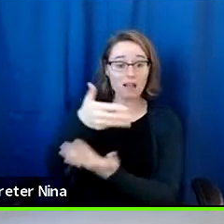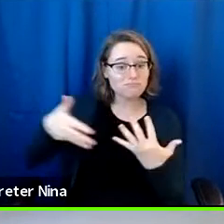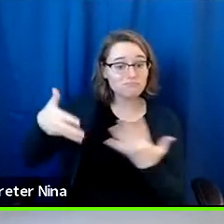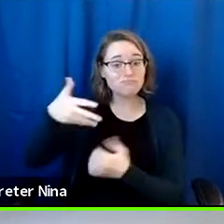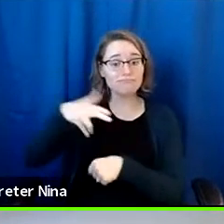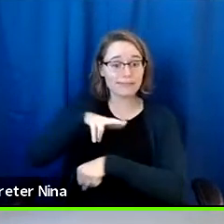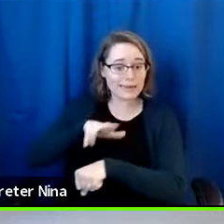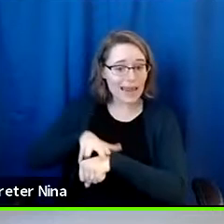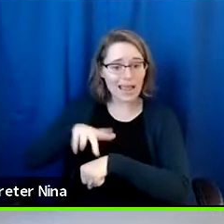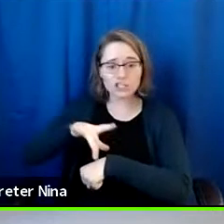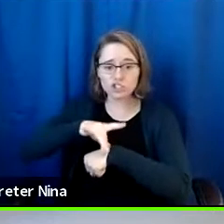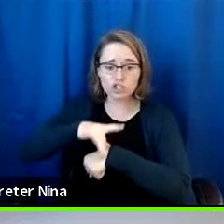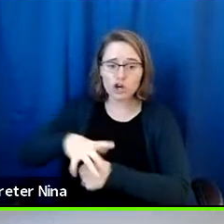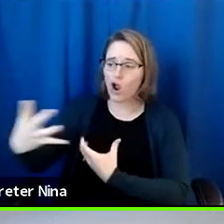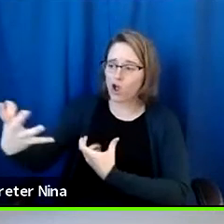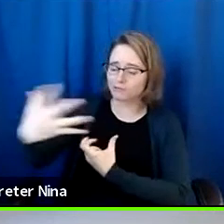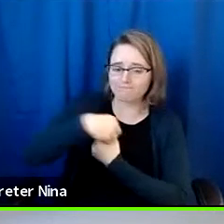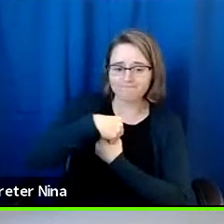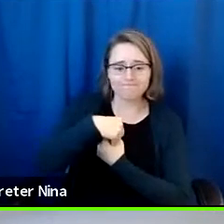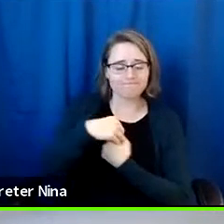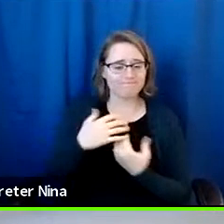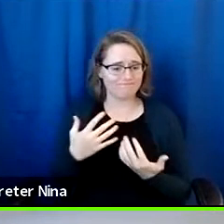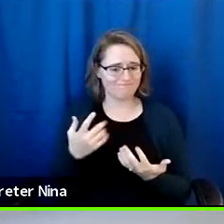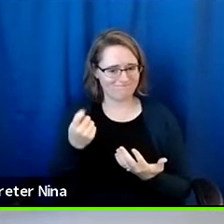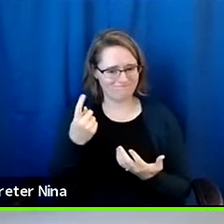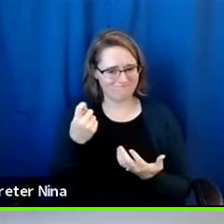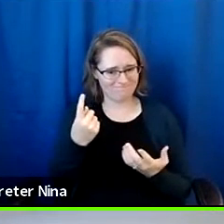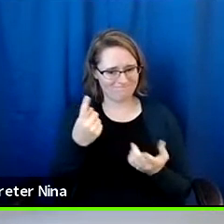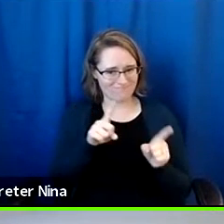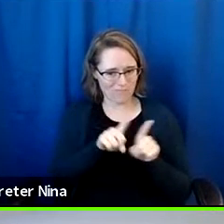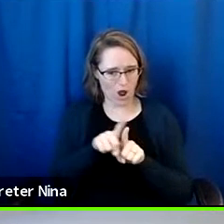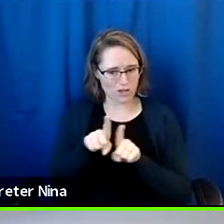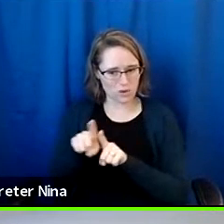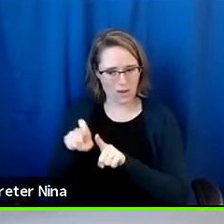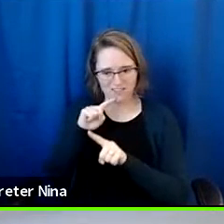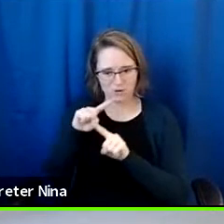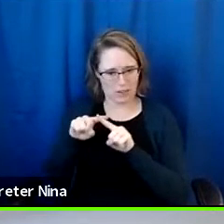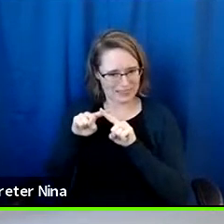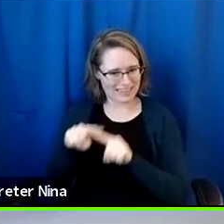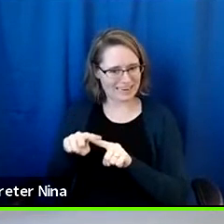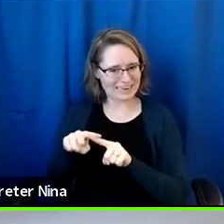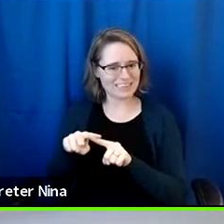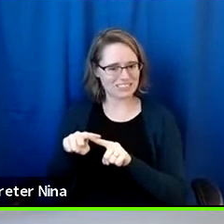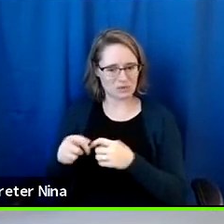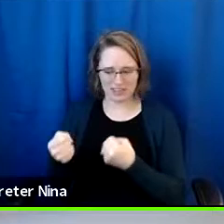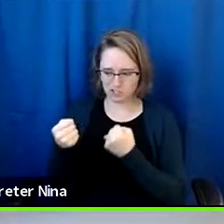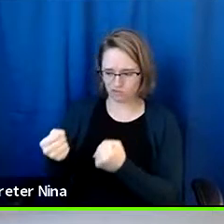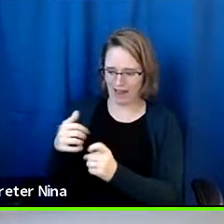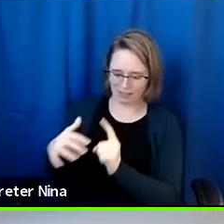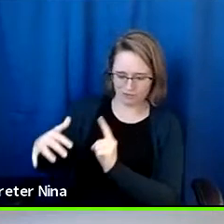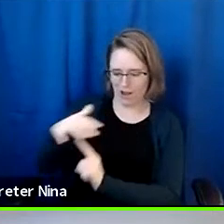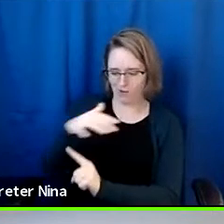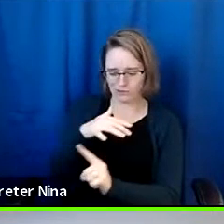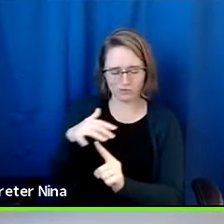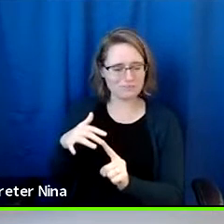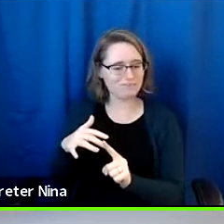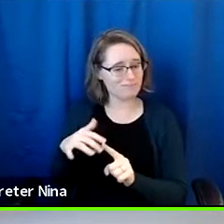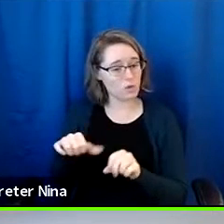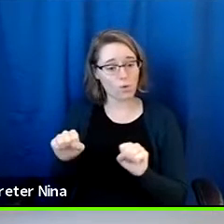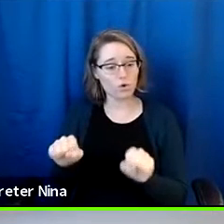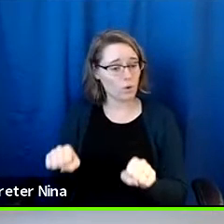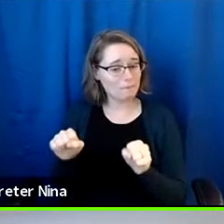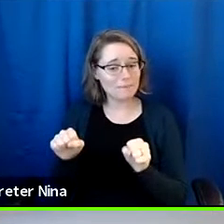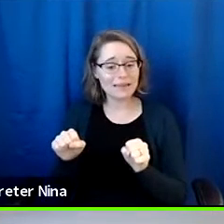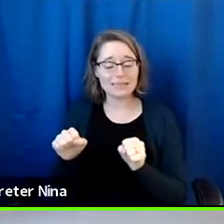something like that. But you have to lean into the strength around you. So it could be